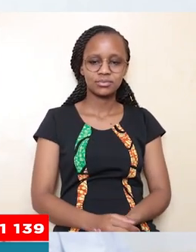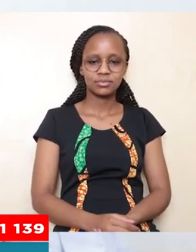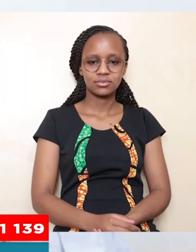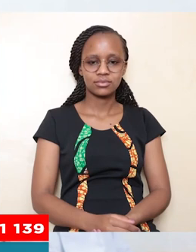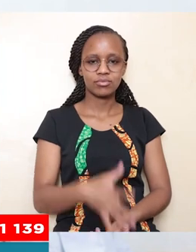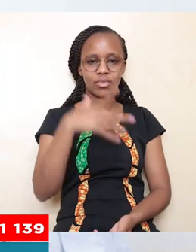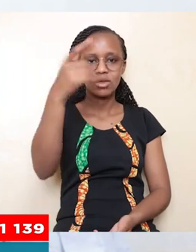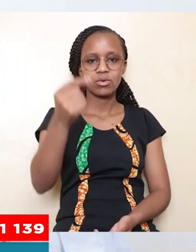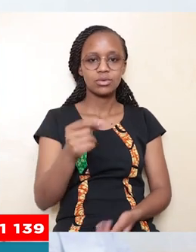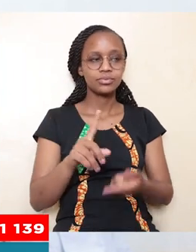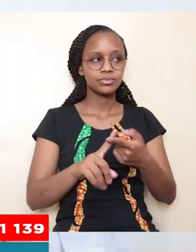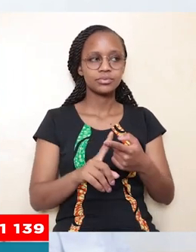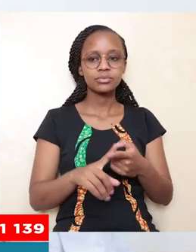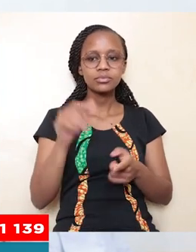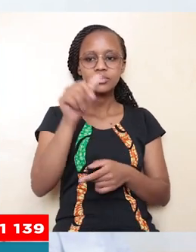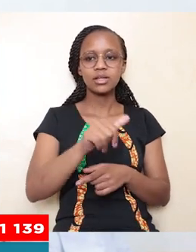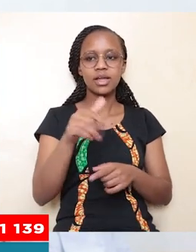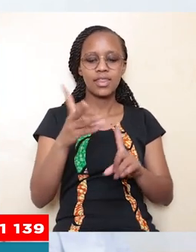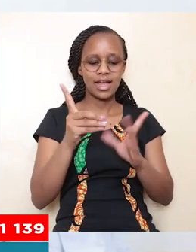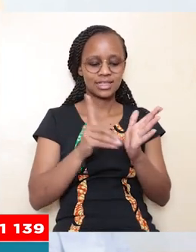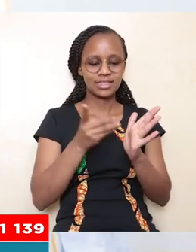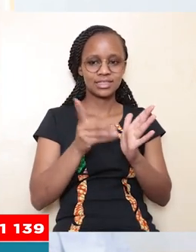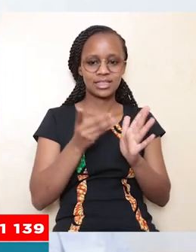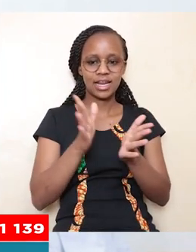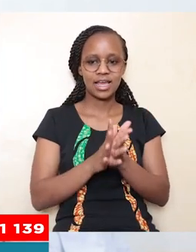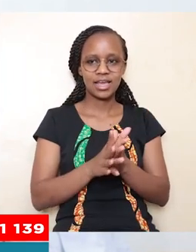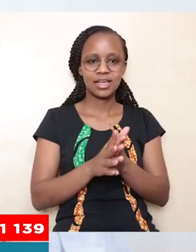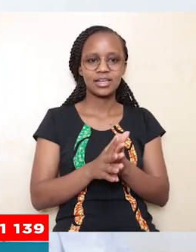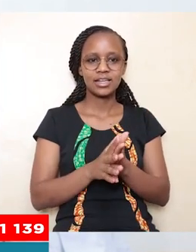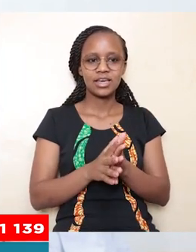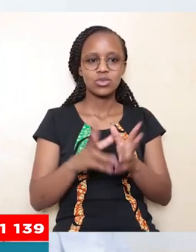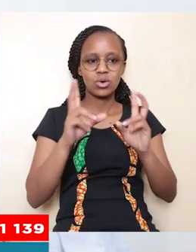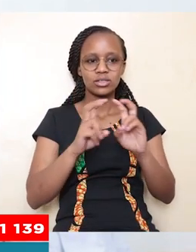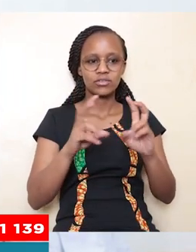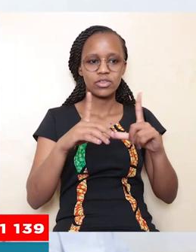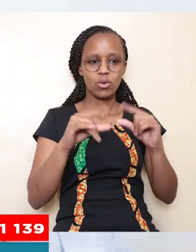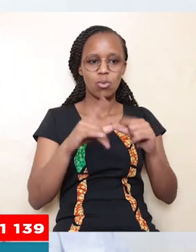When you go to any dictionary and you check the word man,